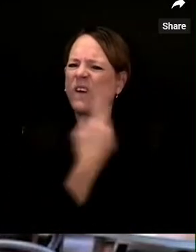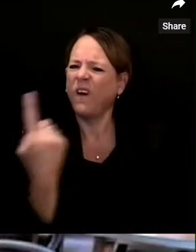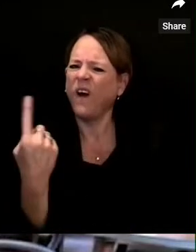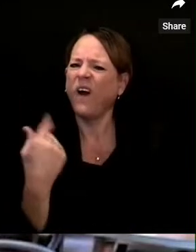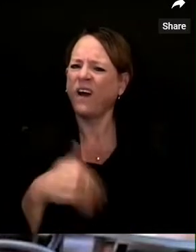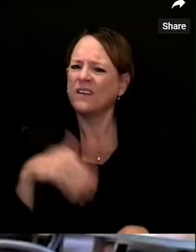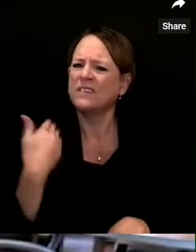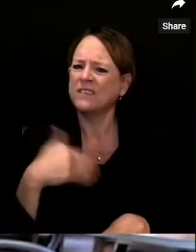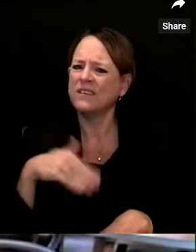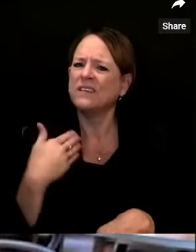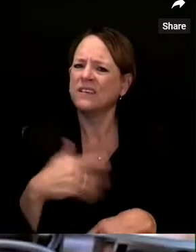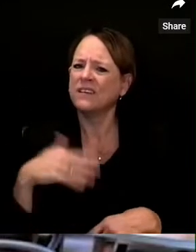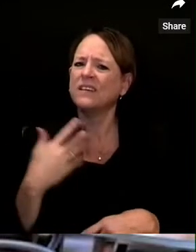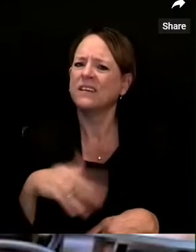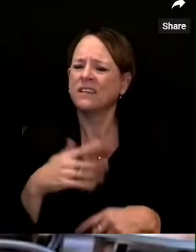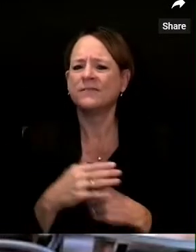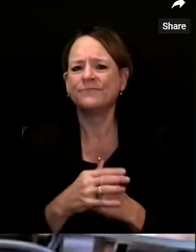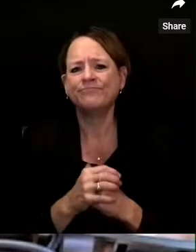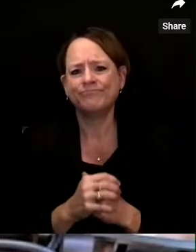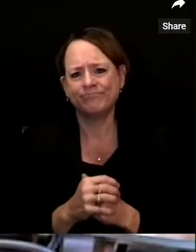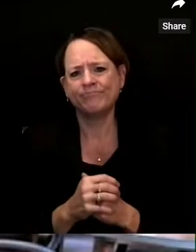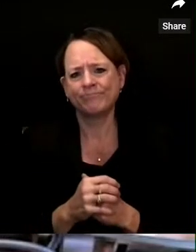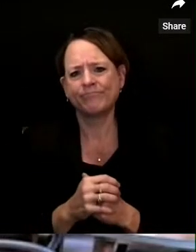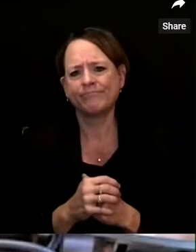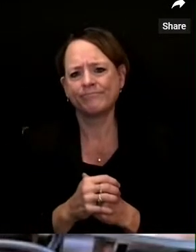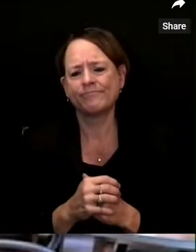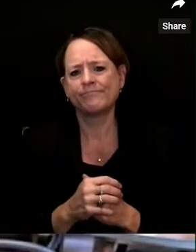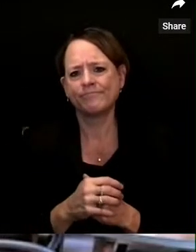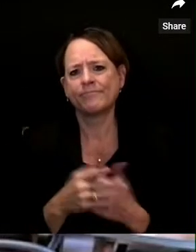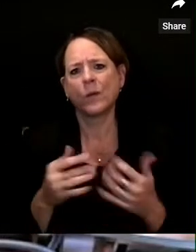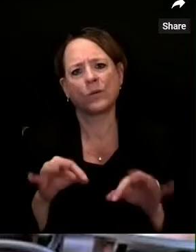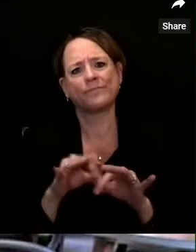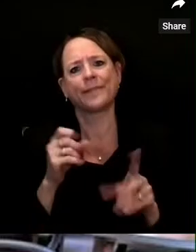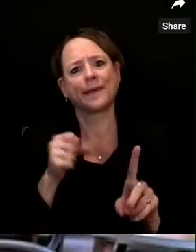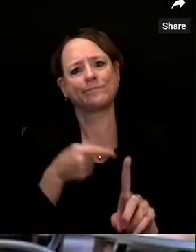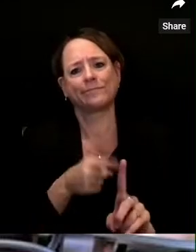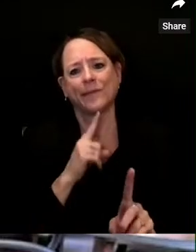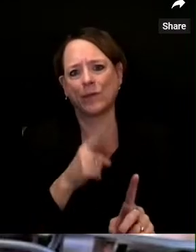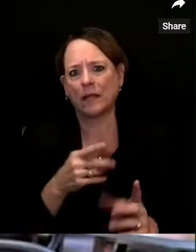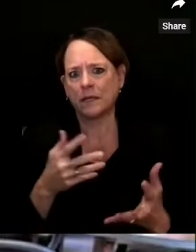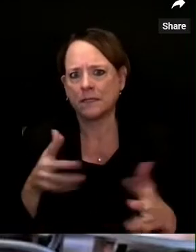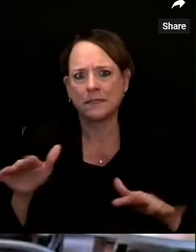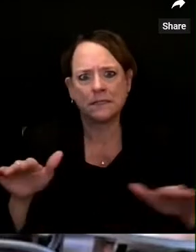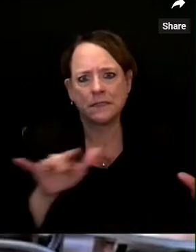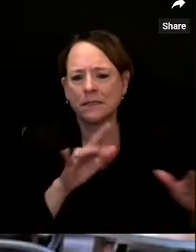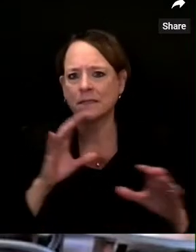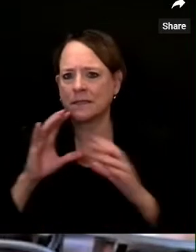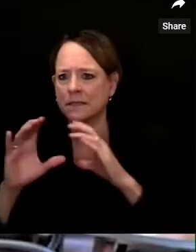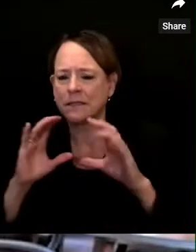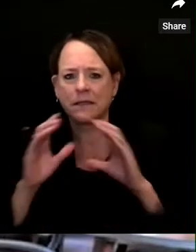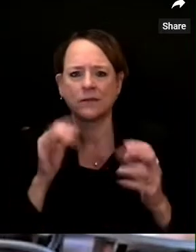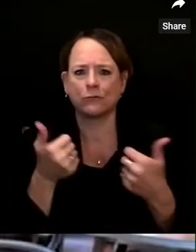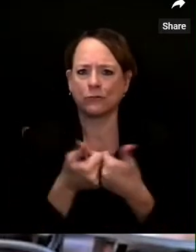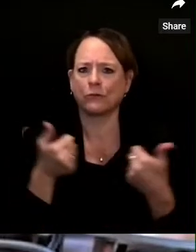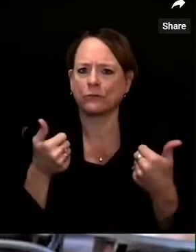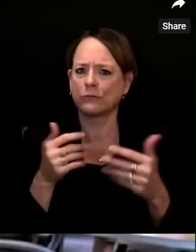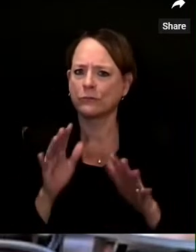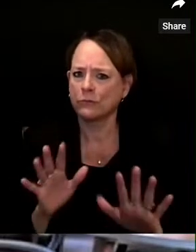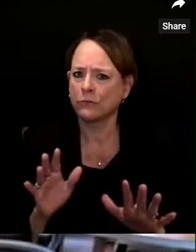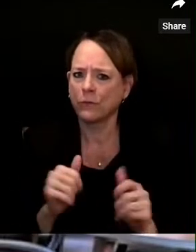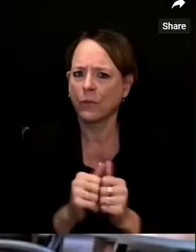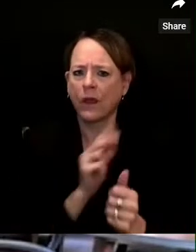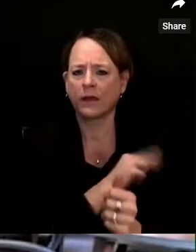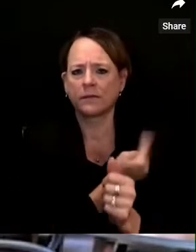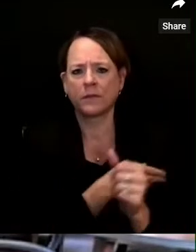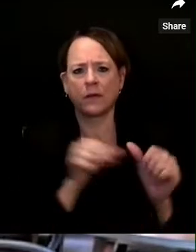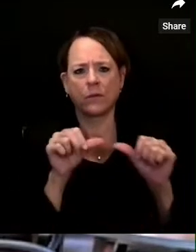Hospital Association and with individual hospital partners. I do want to loop back to a comment Dr. Westergaard made a minute ago,